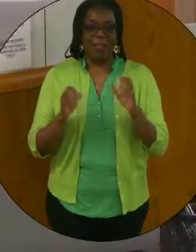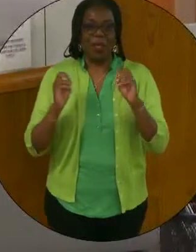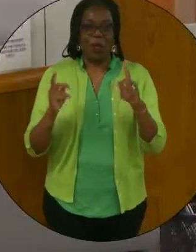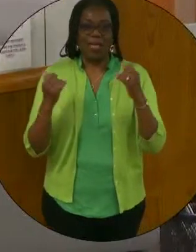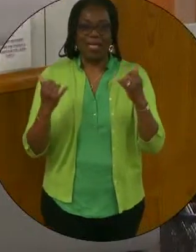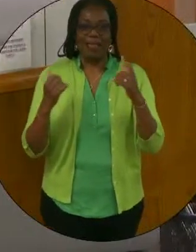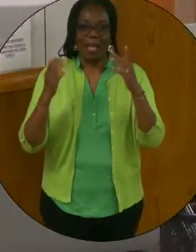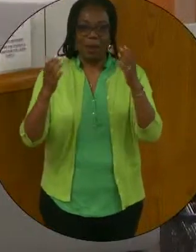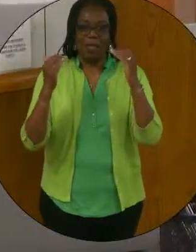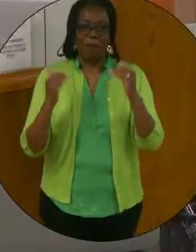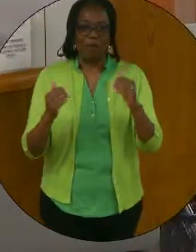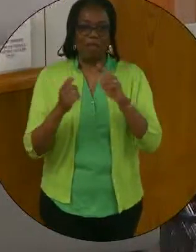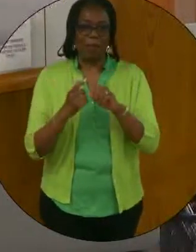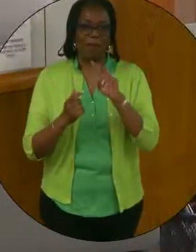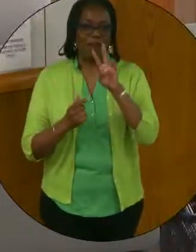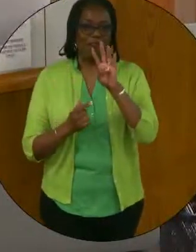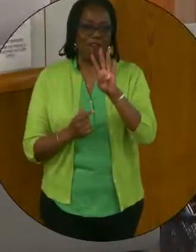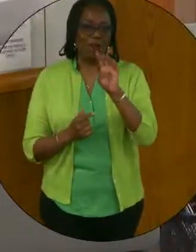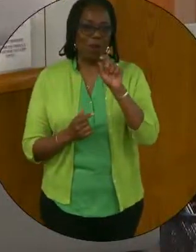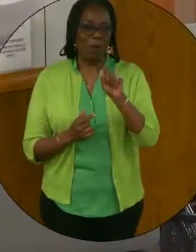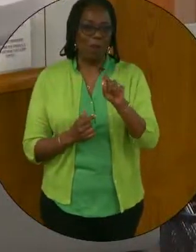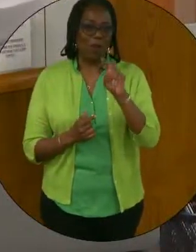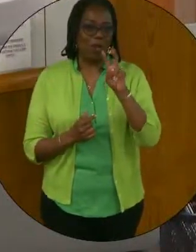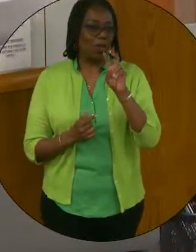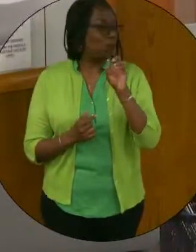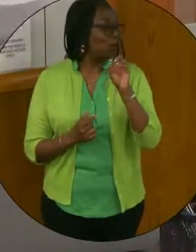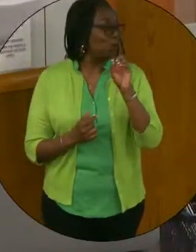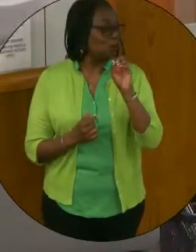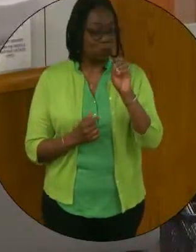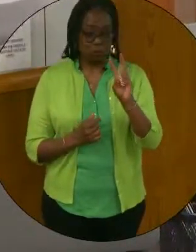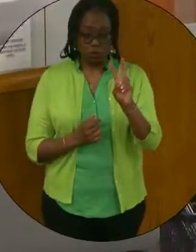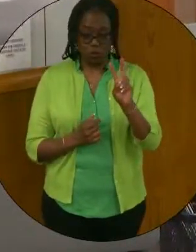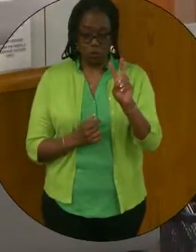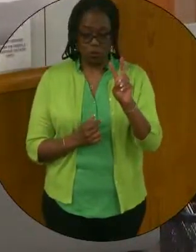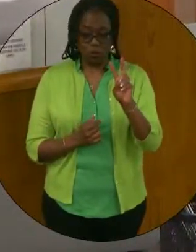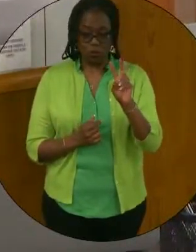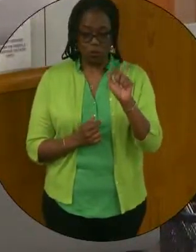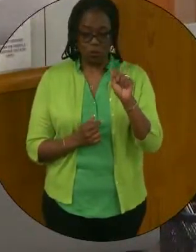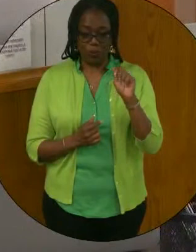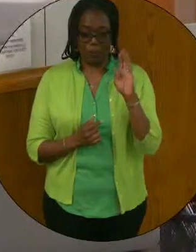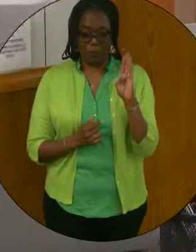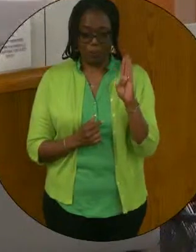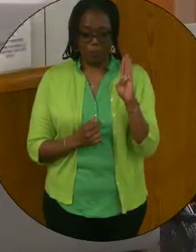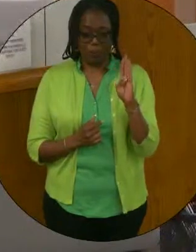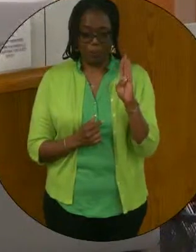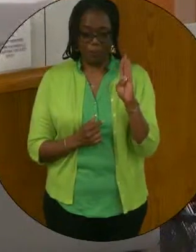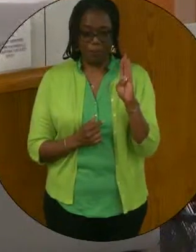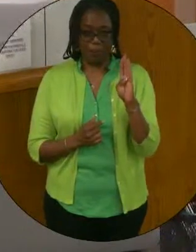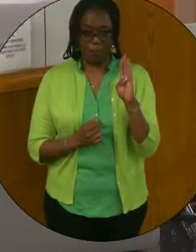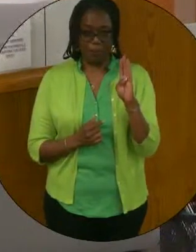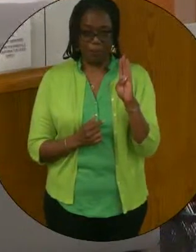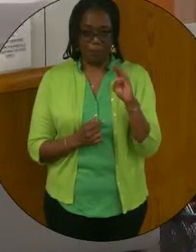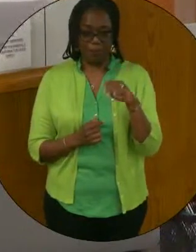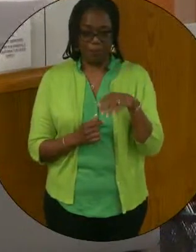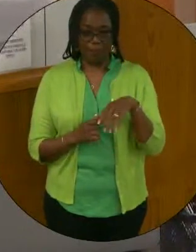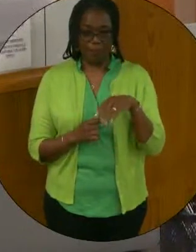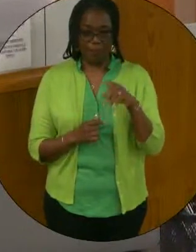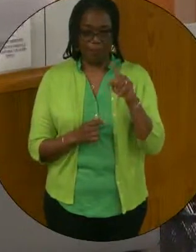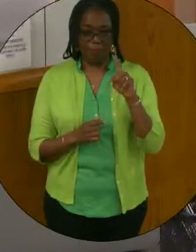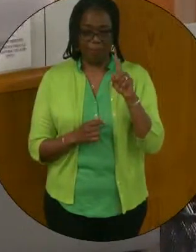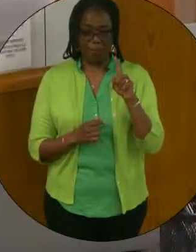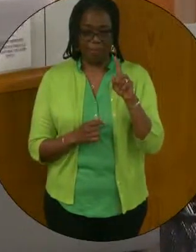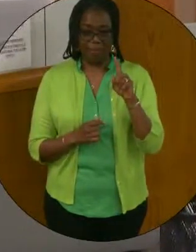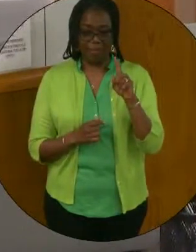move on to item 4.02, please. That is Assembly Bill 175 of the 82nd session of the